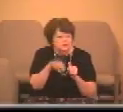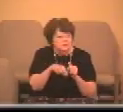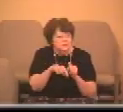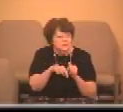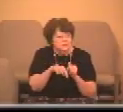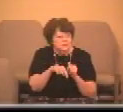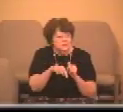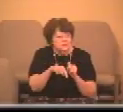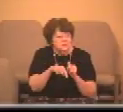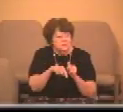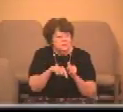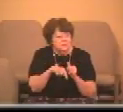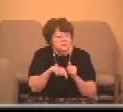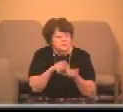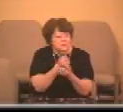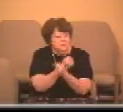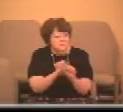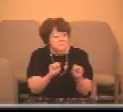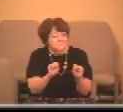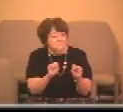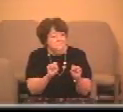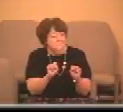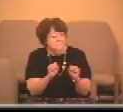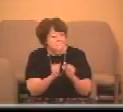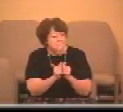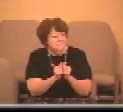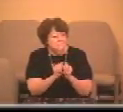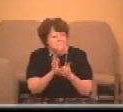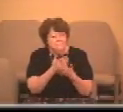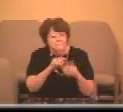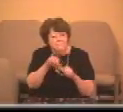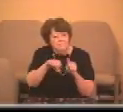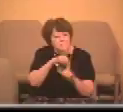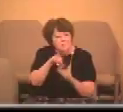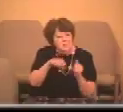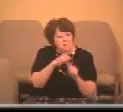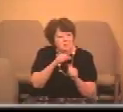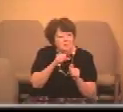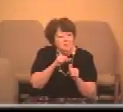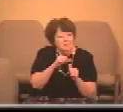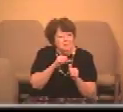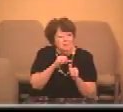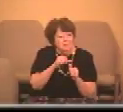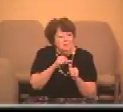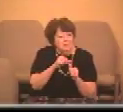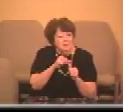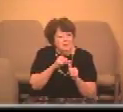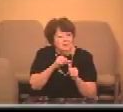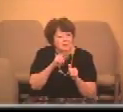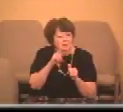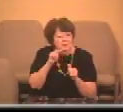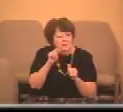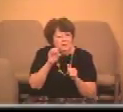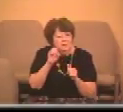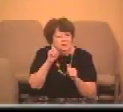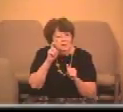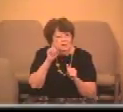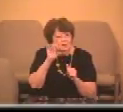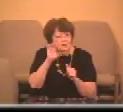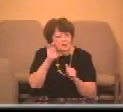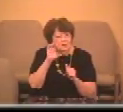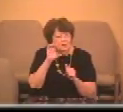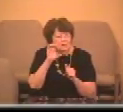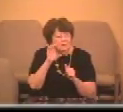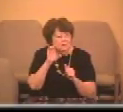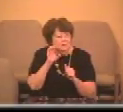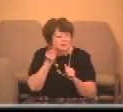fact, here's the truth, and some of you know this, some relationships are just downright toxic. And the only